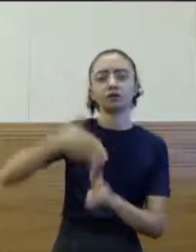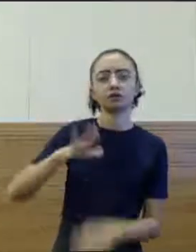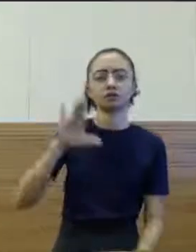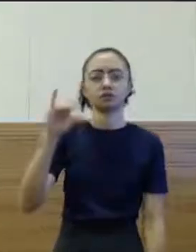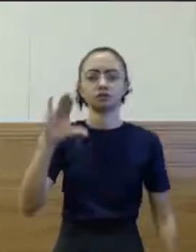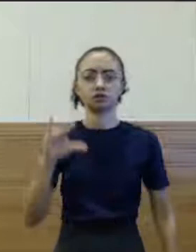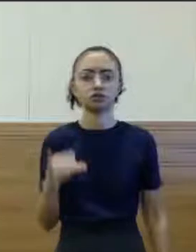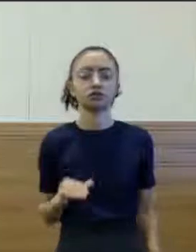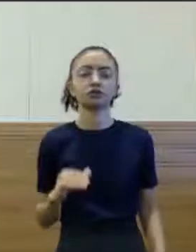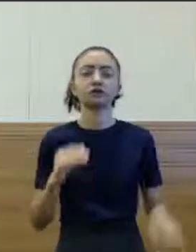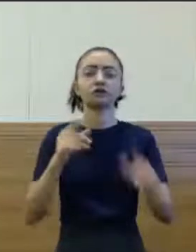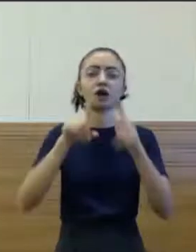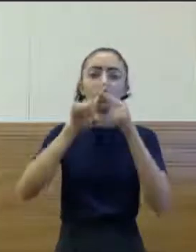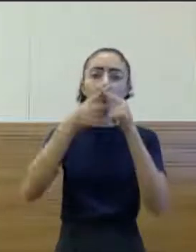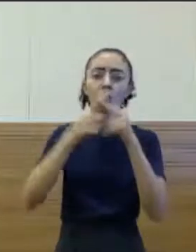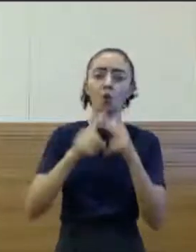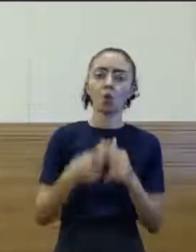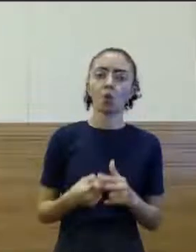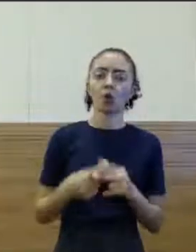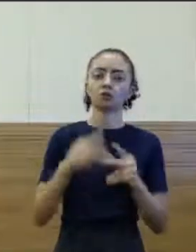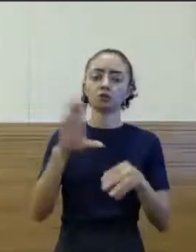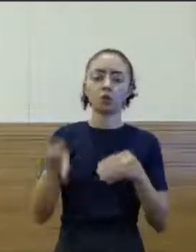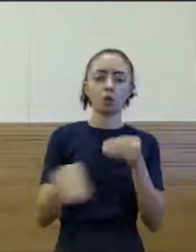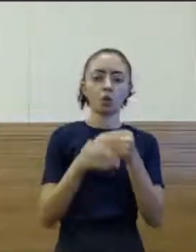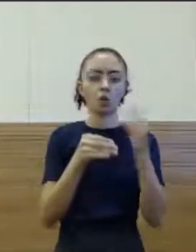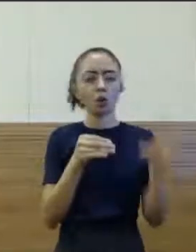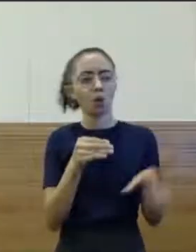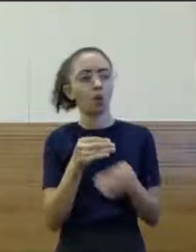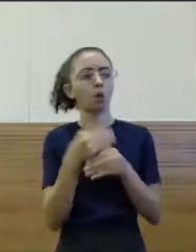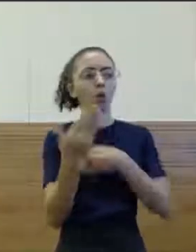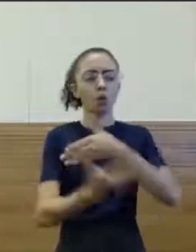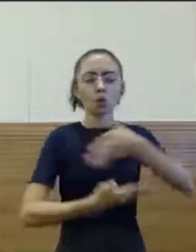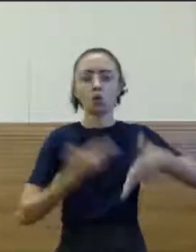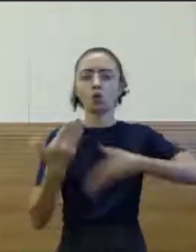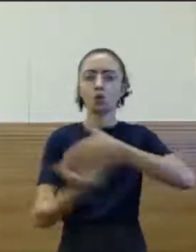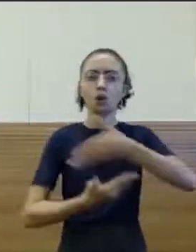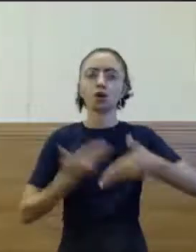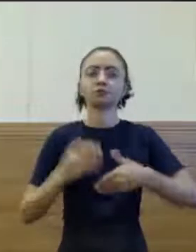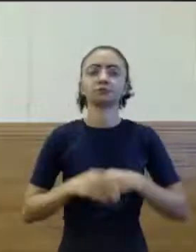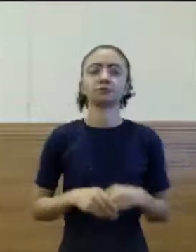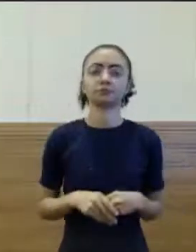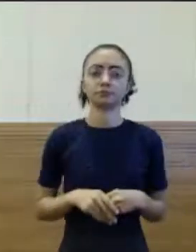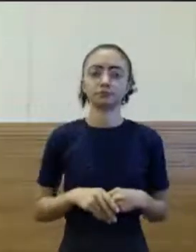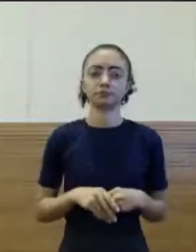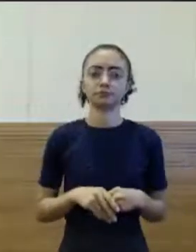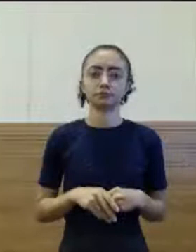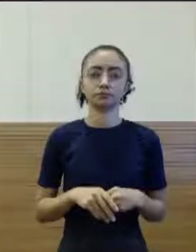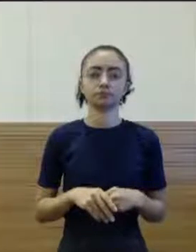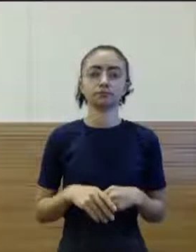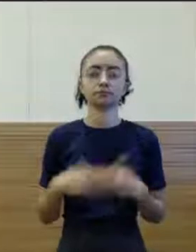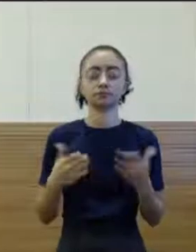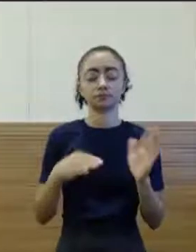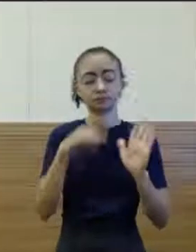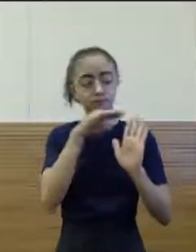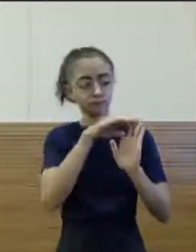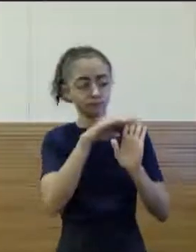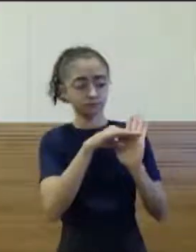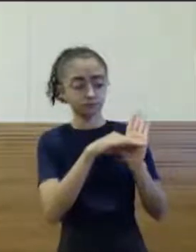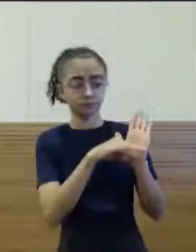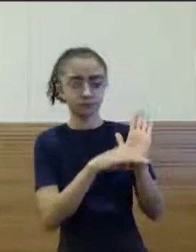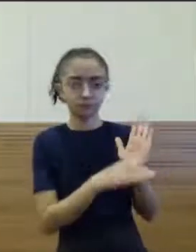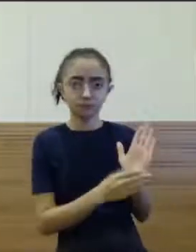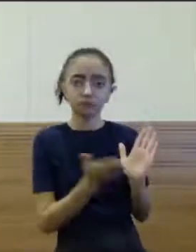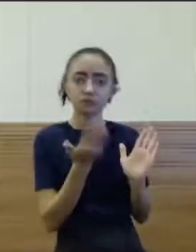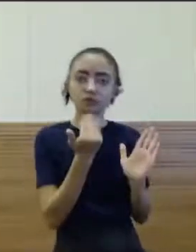corrections and everything that we saw in the meetings and the committees are here as well. In those guides,